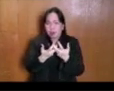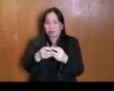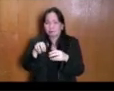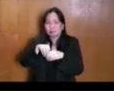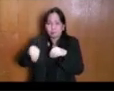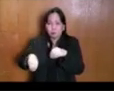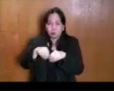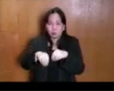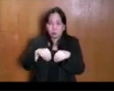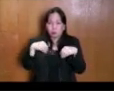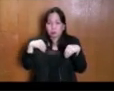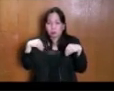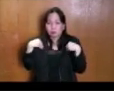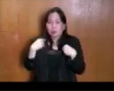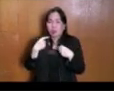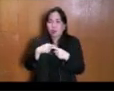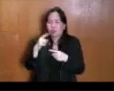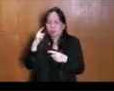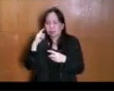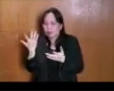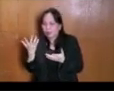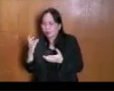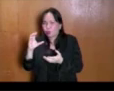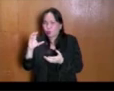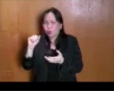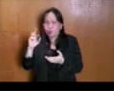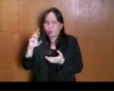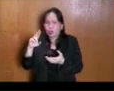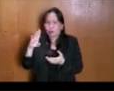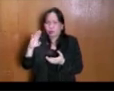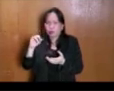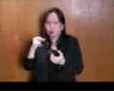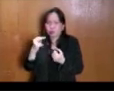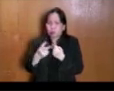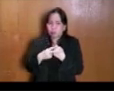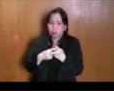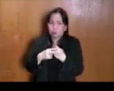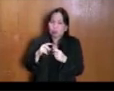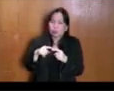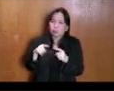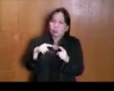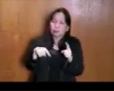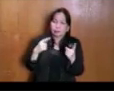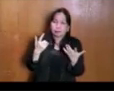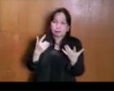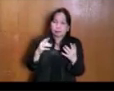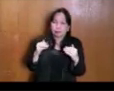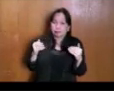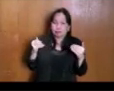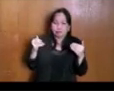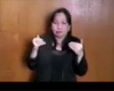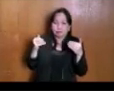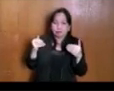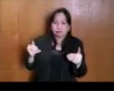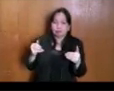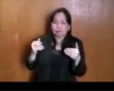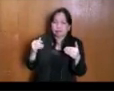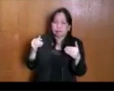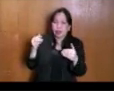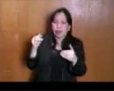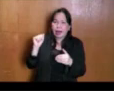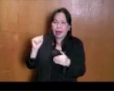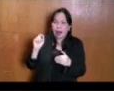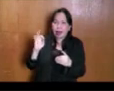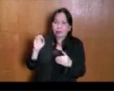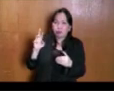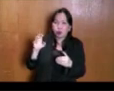can estimate carbon stock, detect illegal deforestation, and accelerate afforestation. And this is usually done